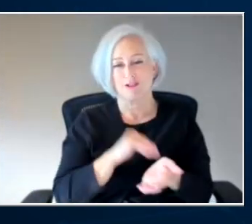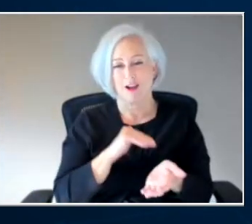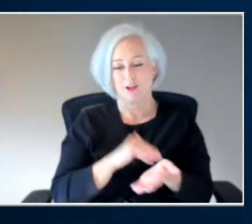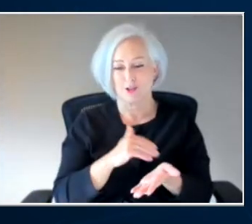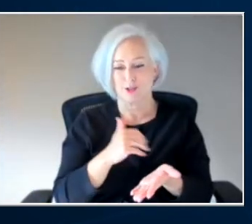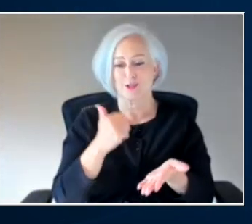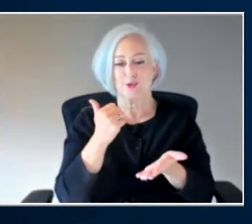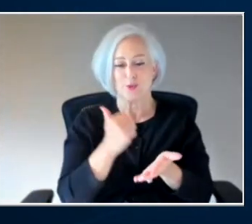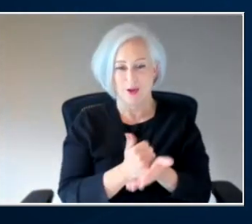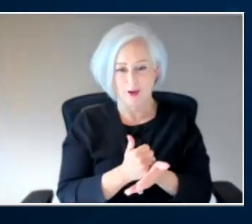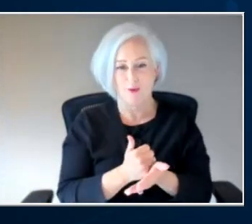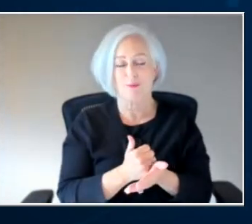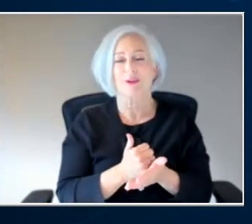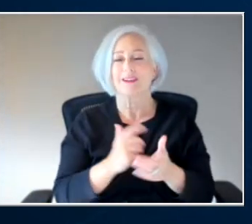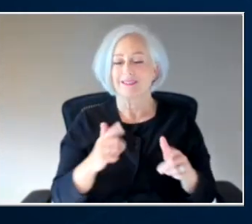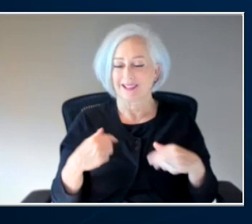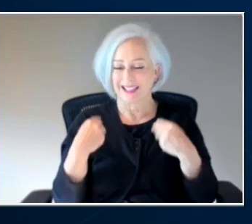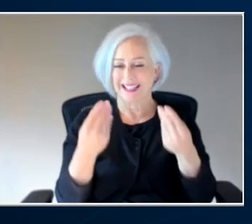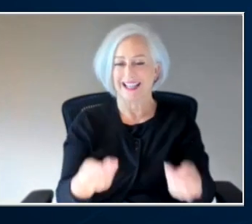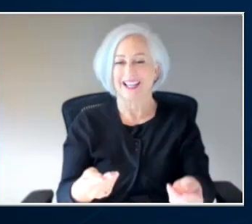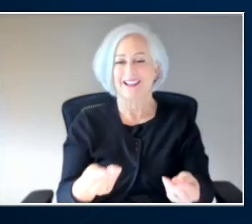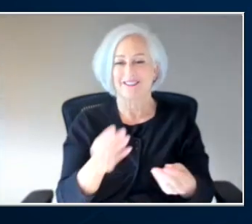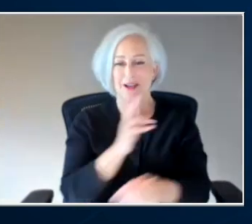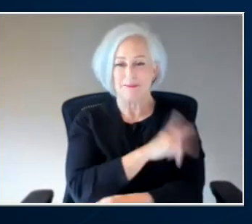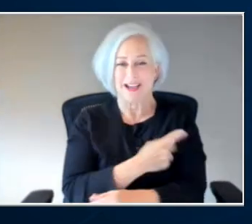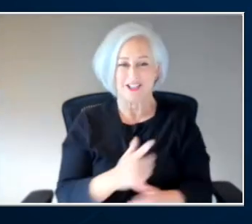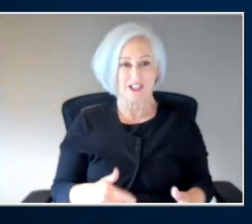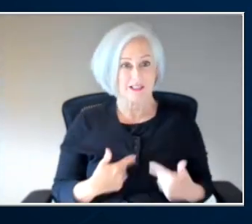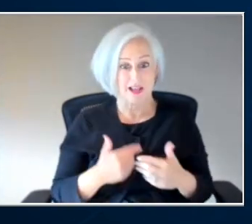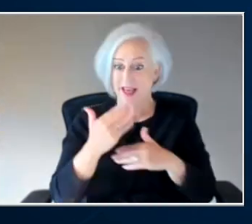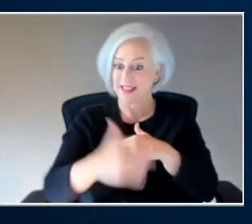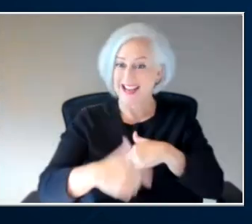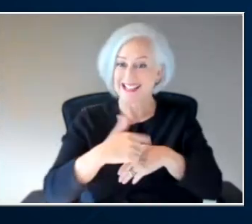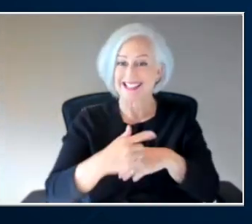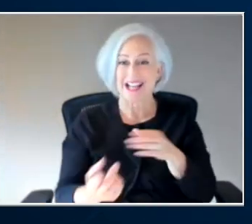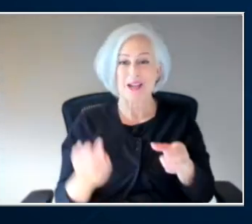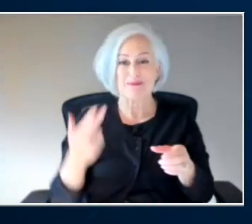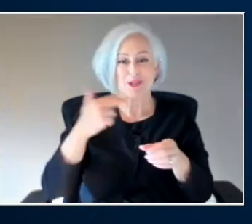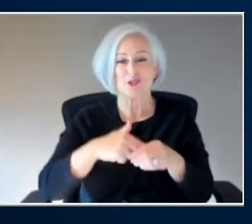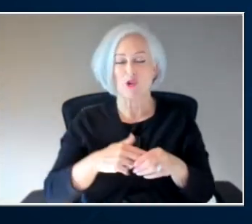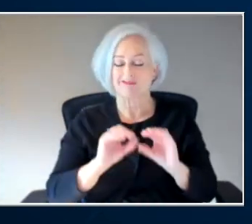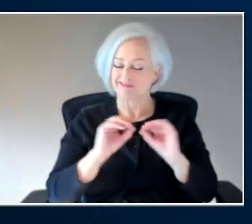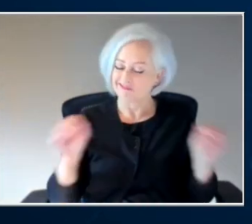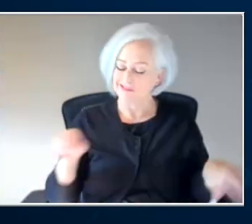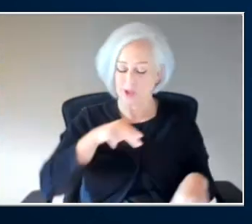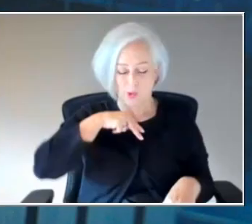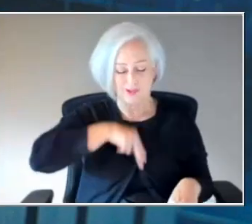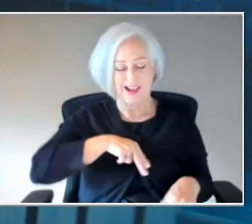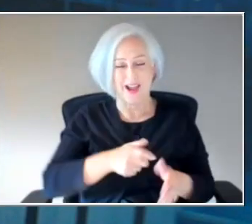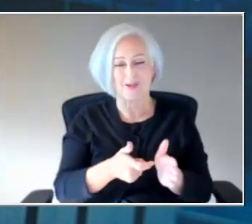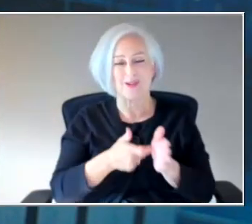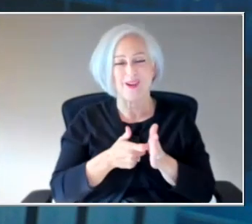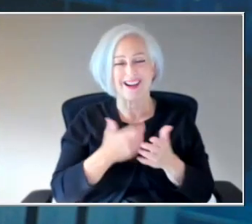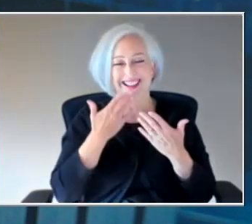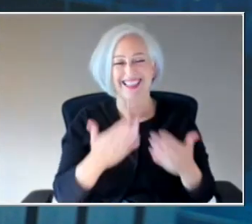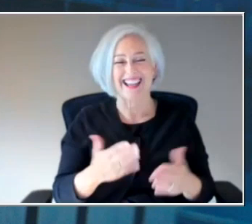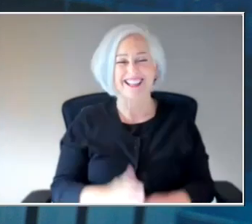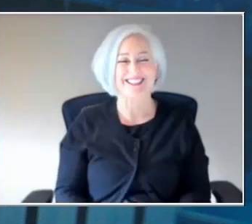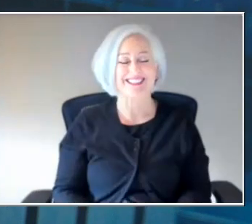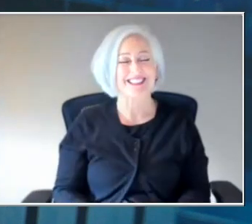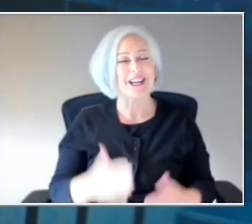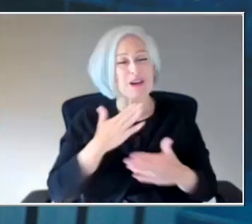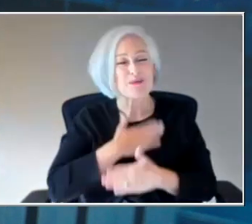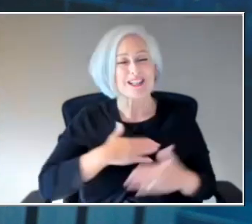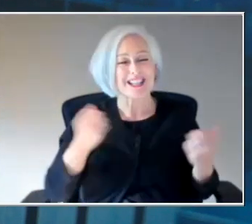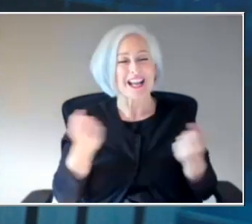patients back to life. And next time you're on, just lose the tie. We'll be good. Thank you so much. Thank you. Appreciate all of our guests